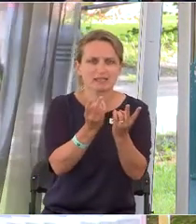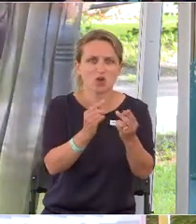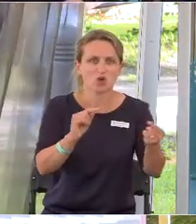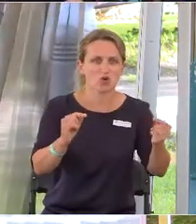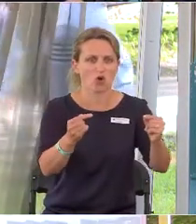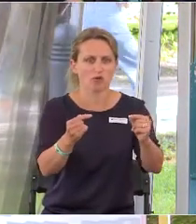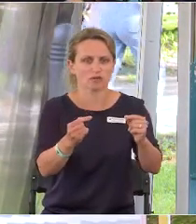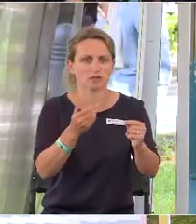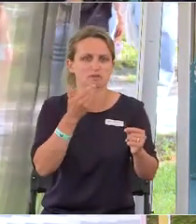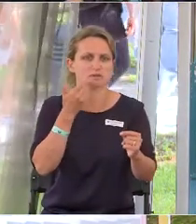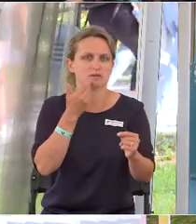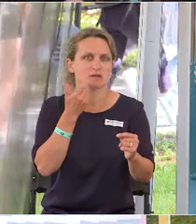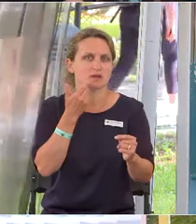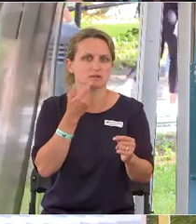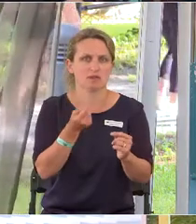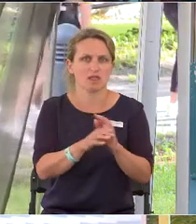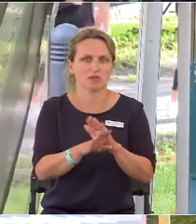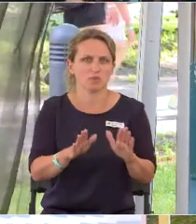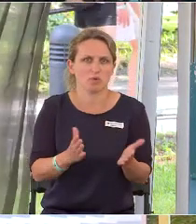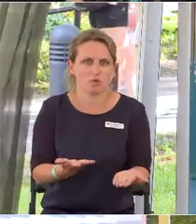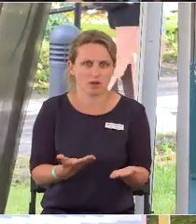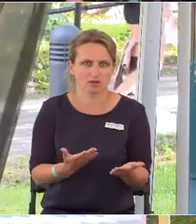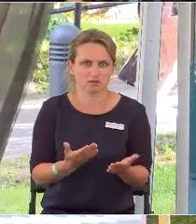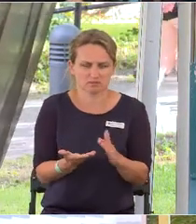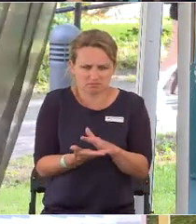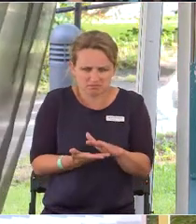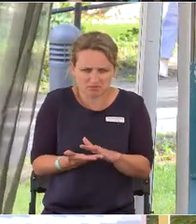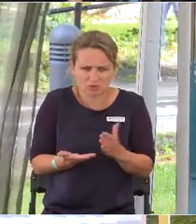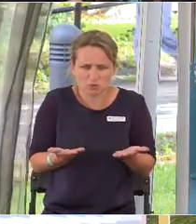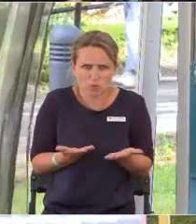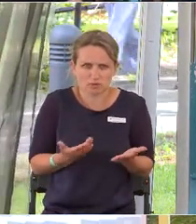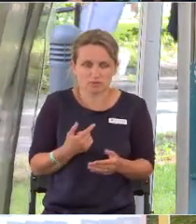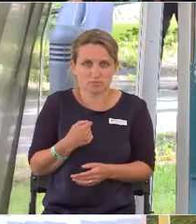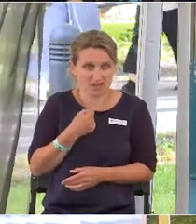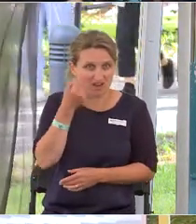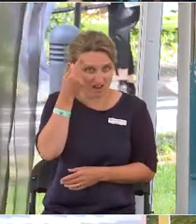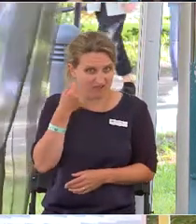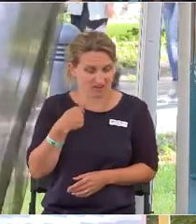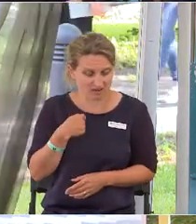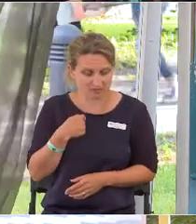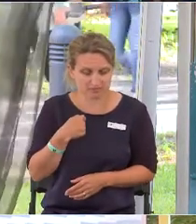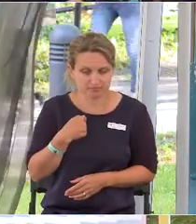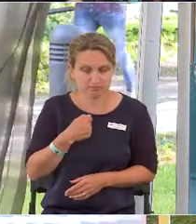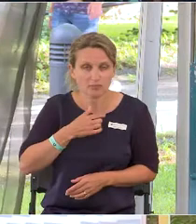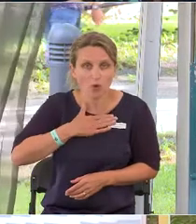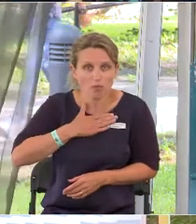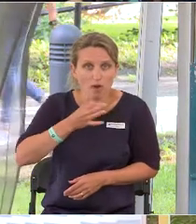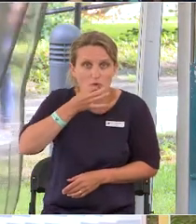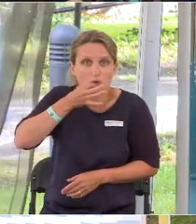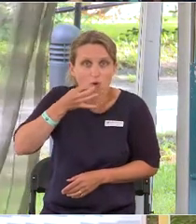build the priority. And so, I think so that my experience is